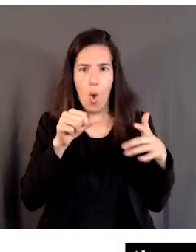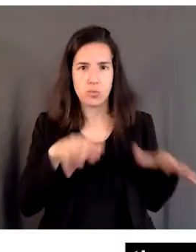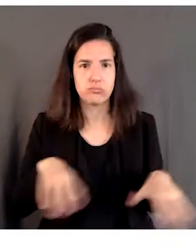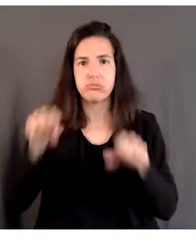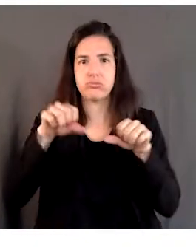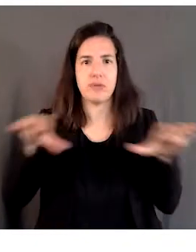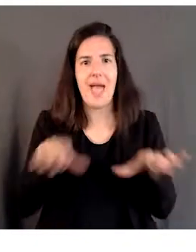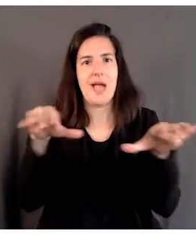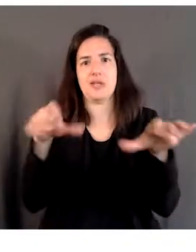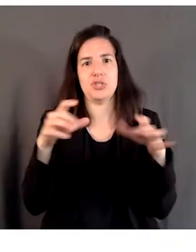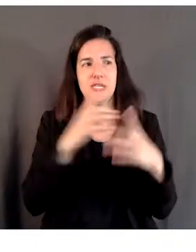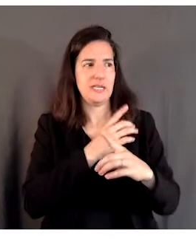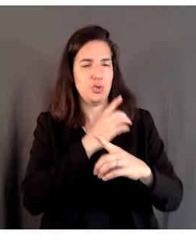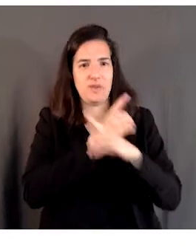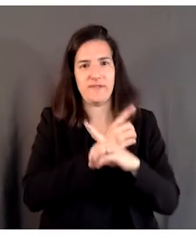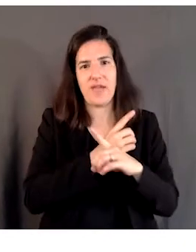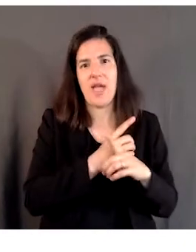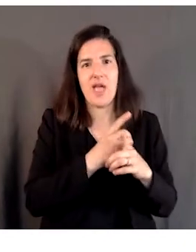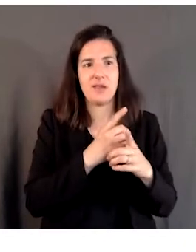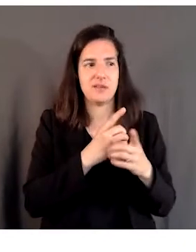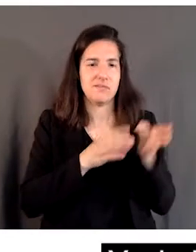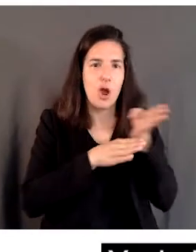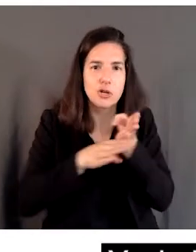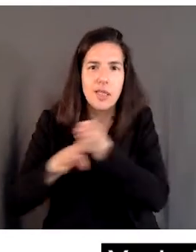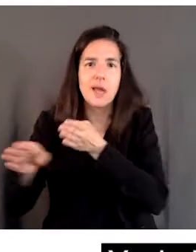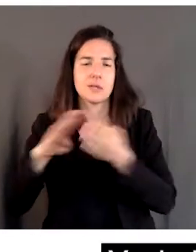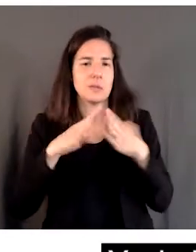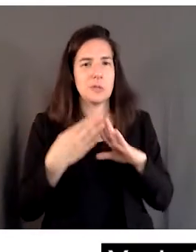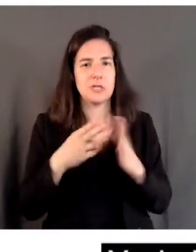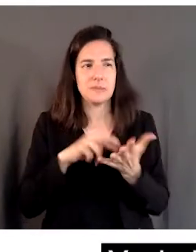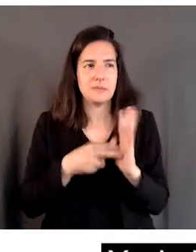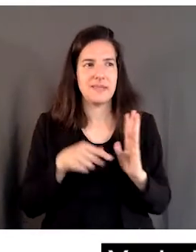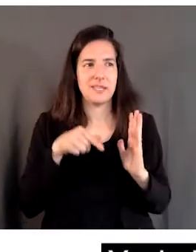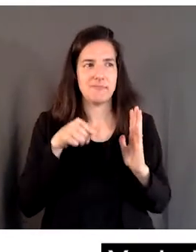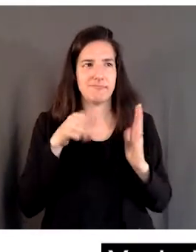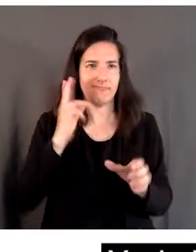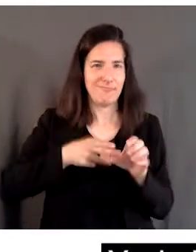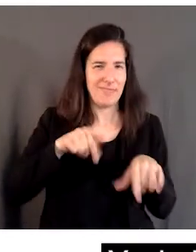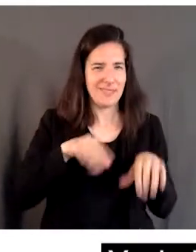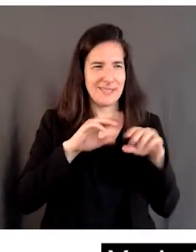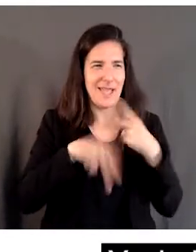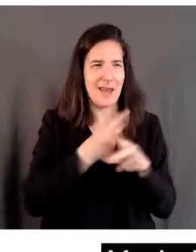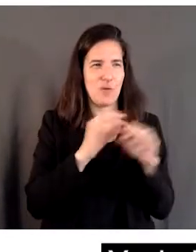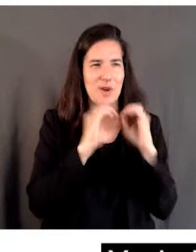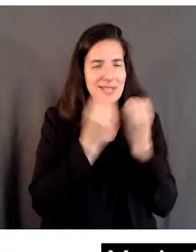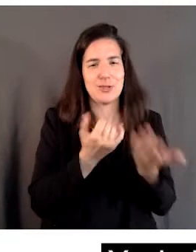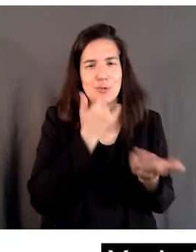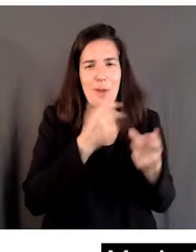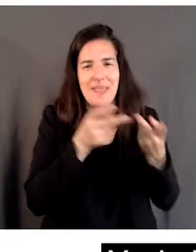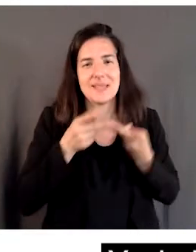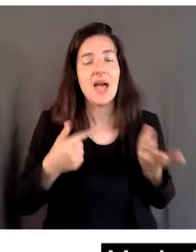be in the wrong place. I agree with you. Yeah. Because I would much